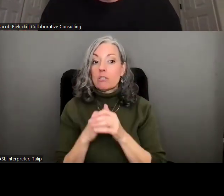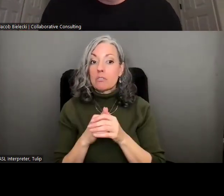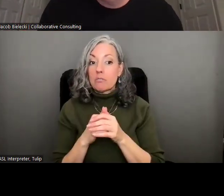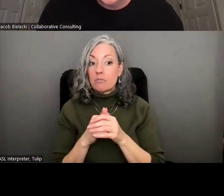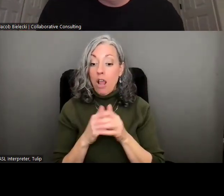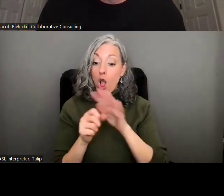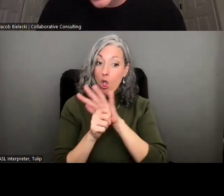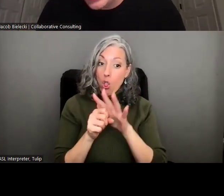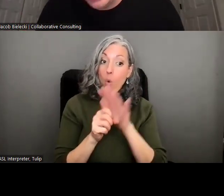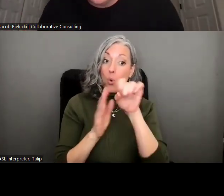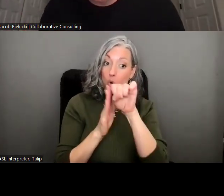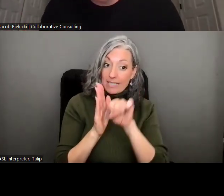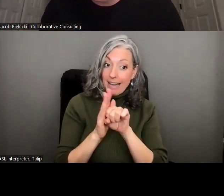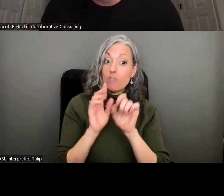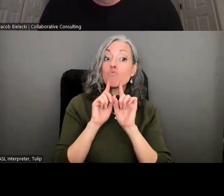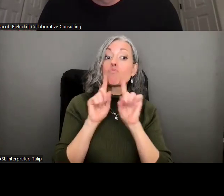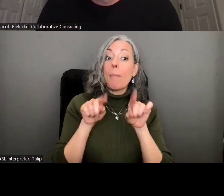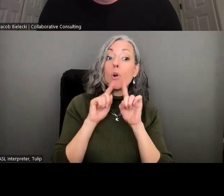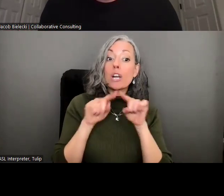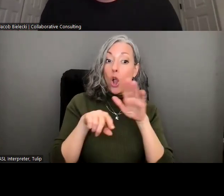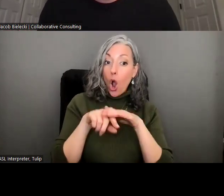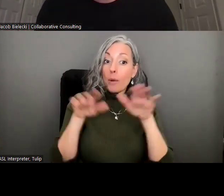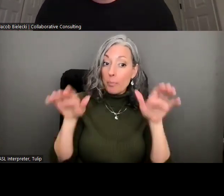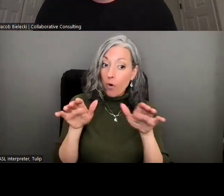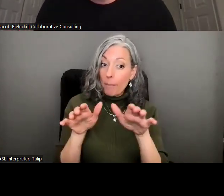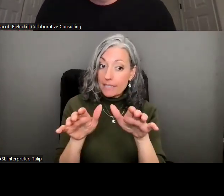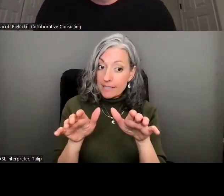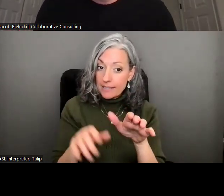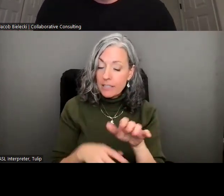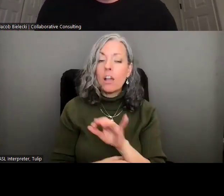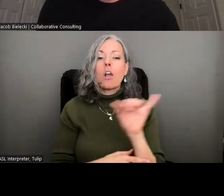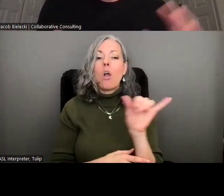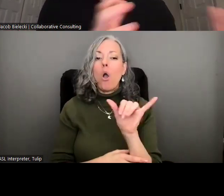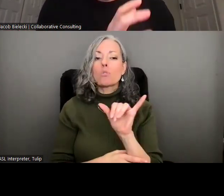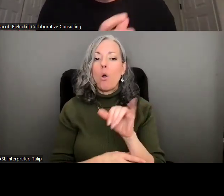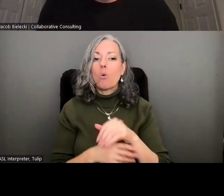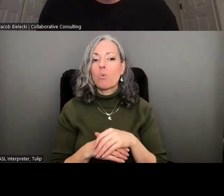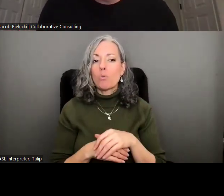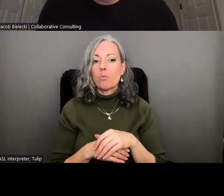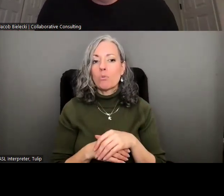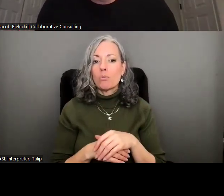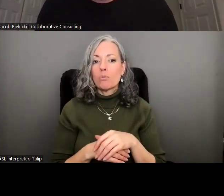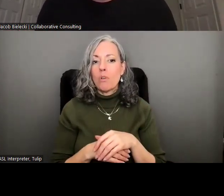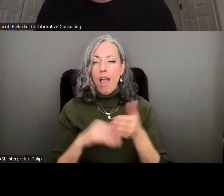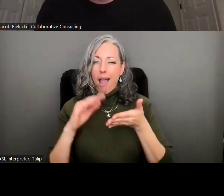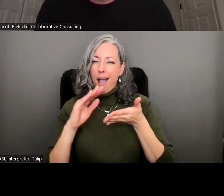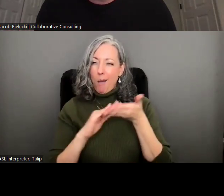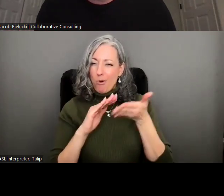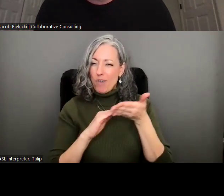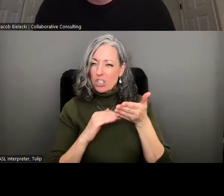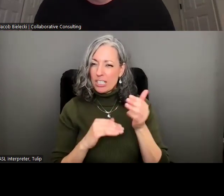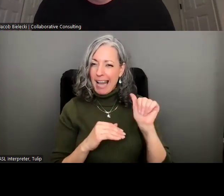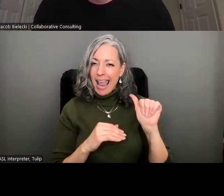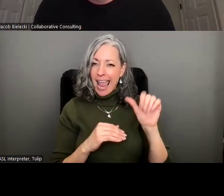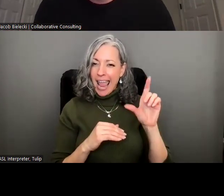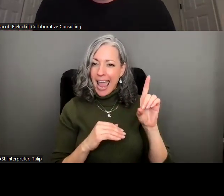local and statewide reporting on performance, and also, on the operational and administrative side, ensuring